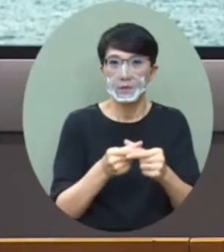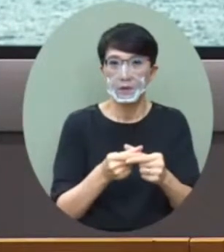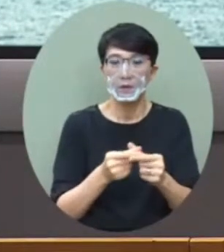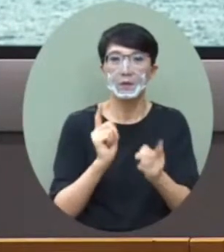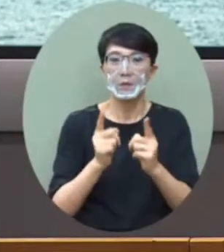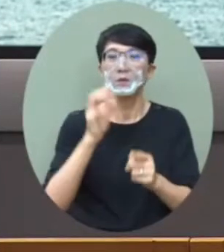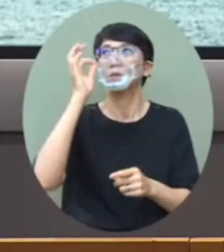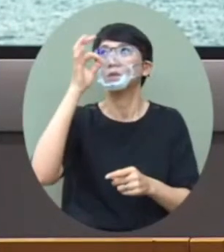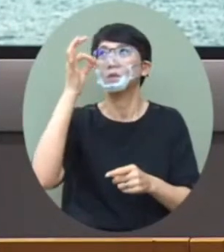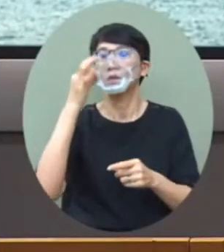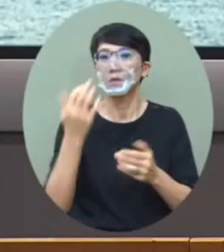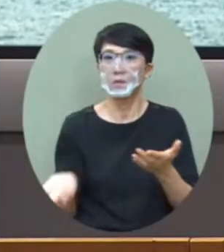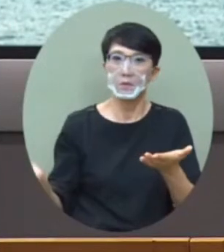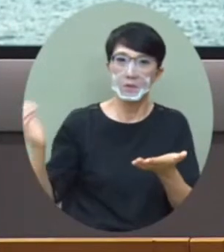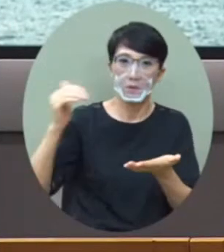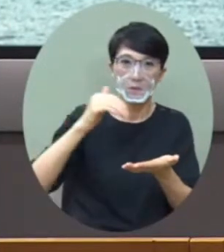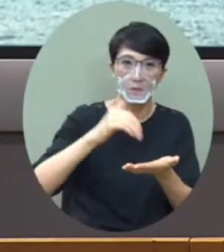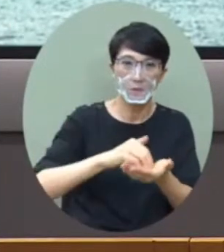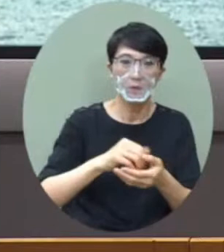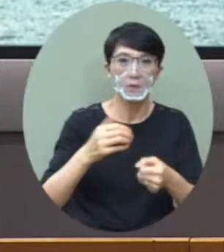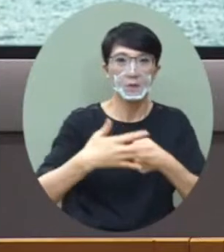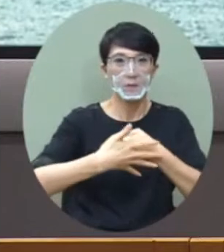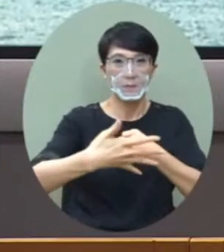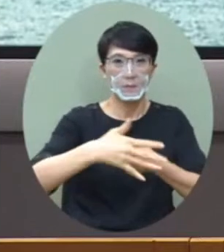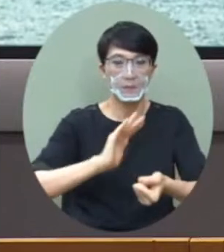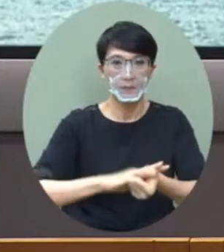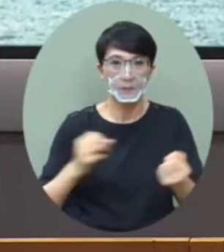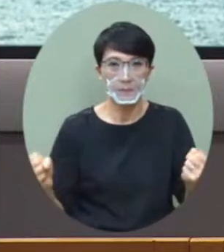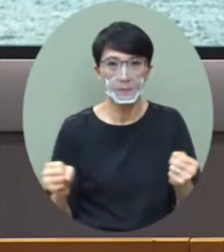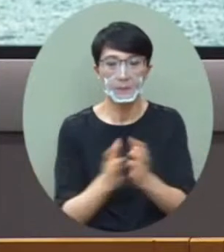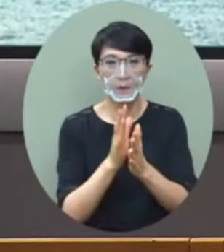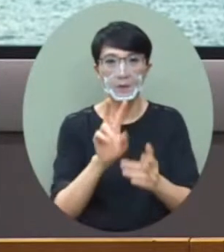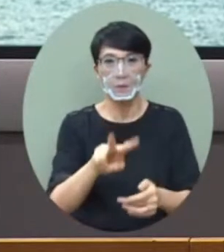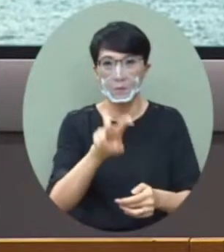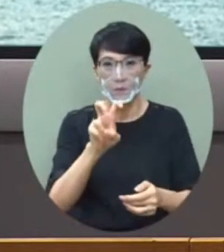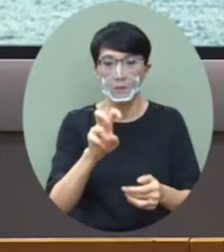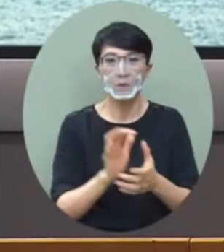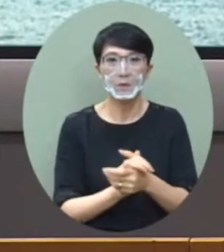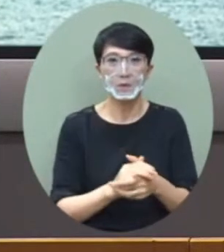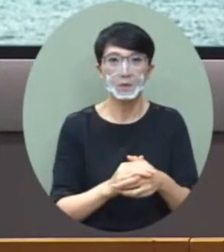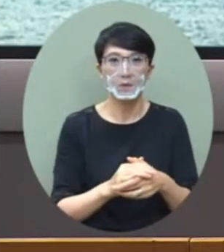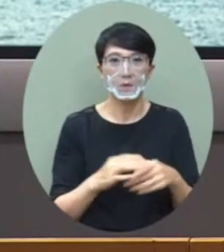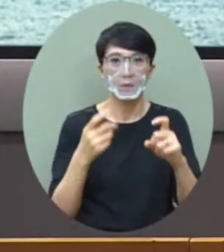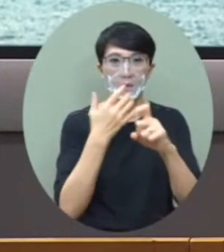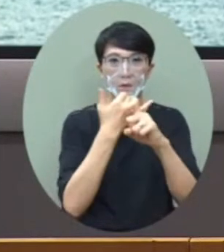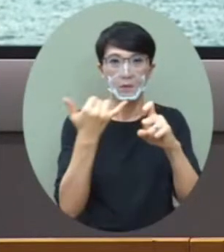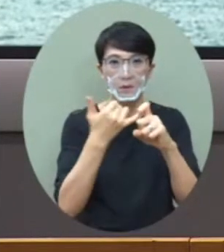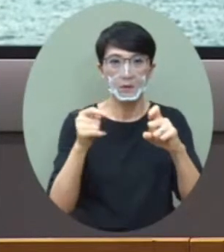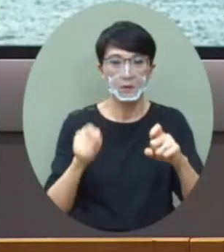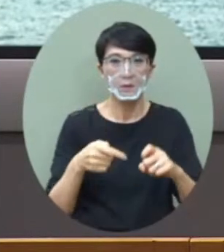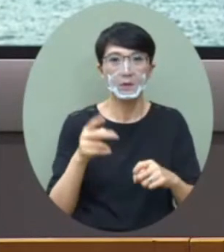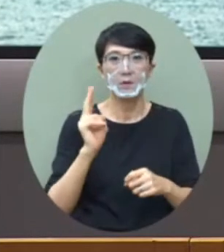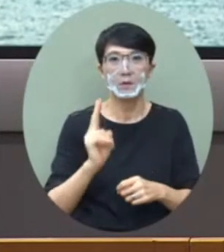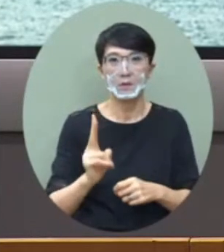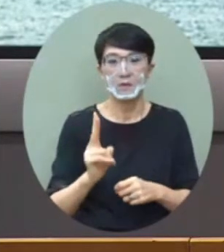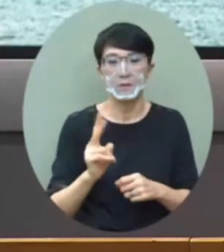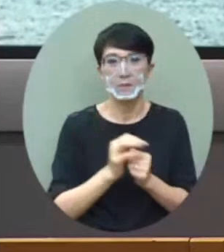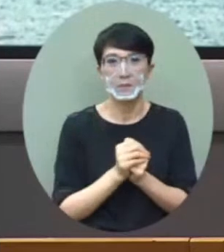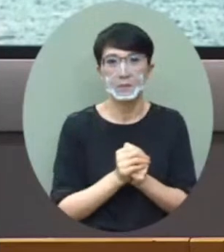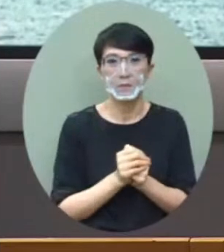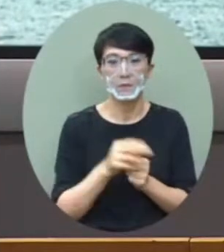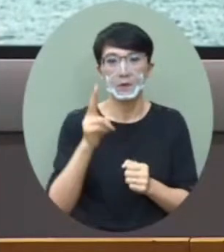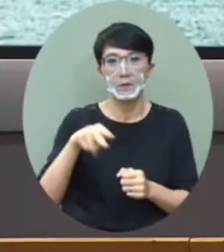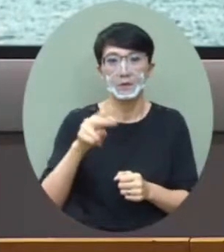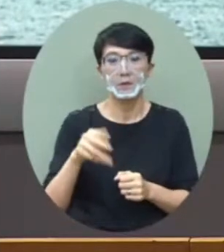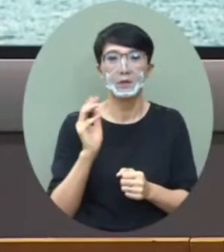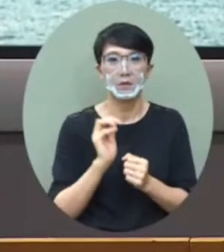Whether we are talking about PCR positive cases or RAT positive cases, the total number of cases in the fifth round